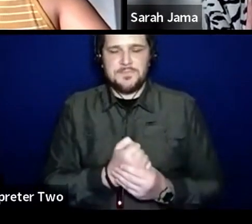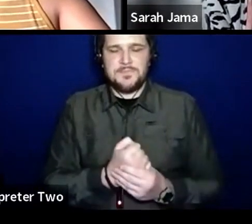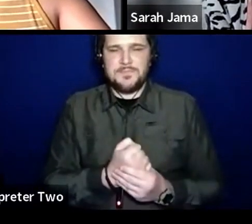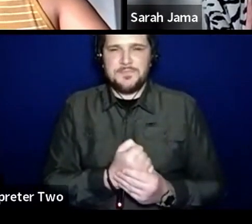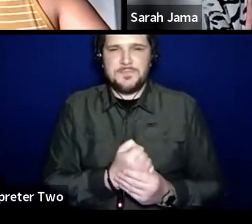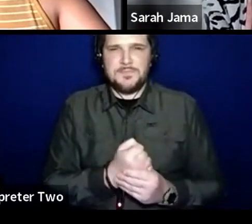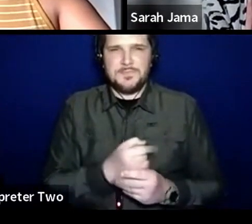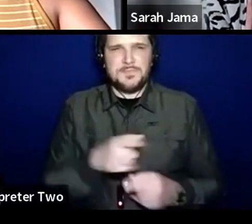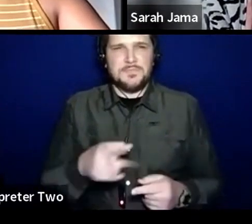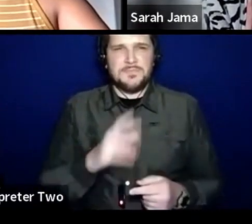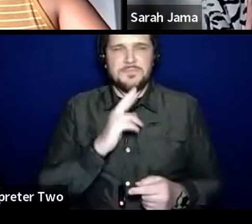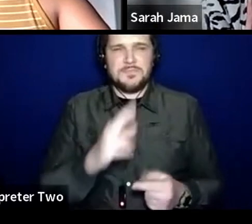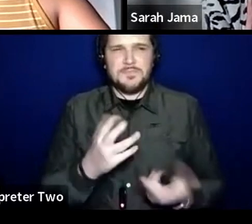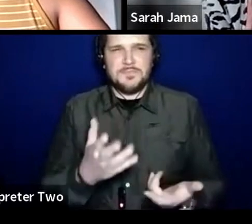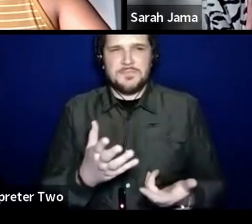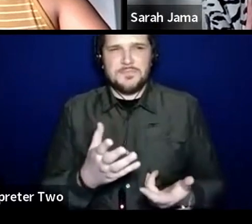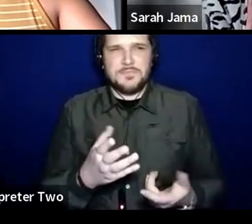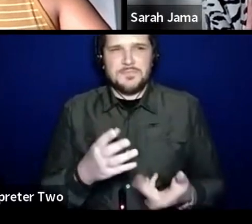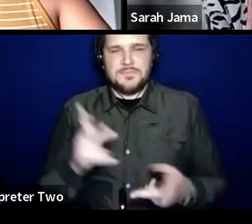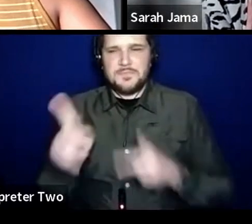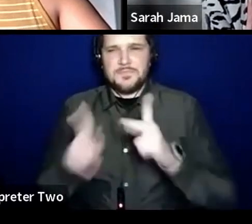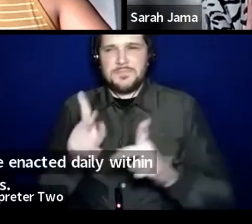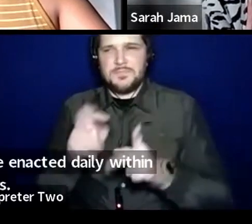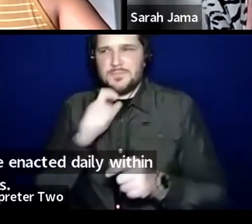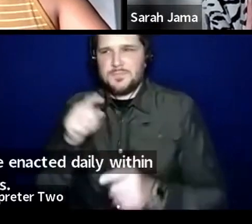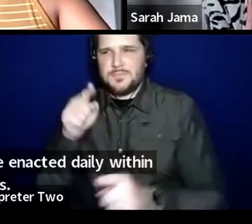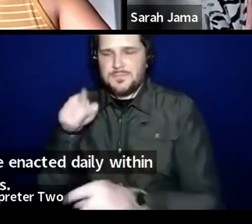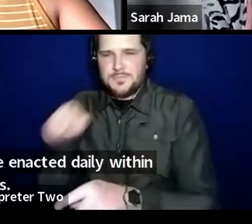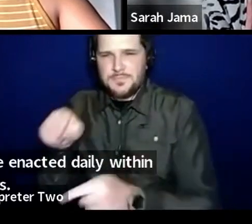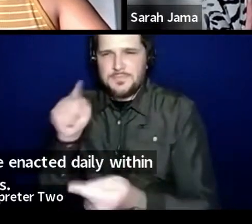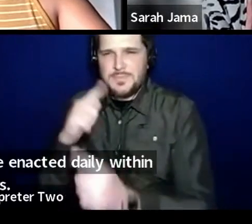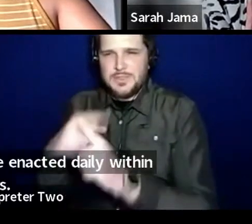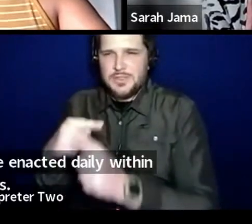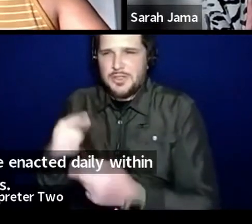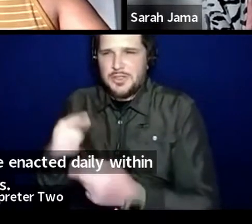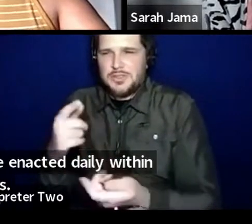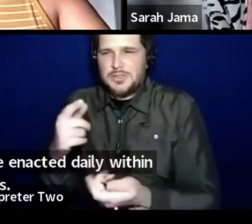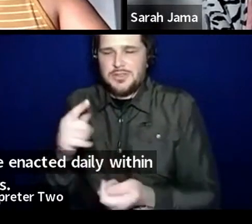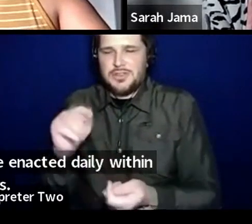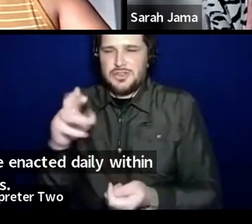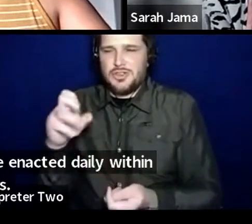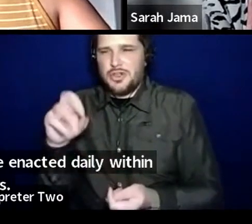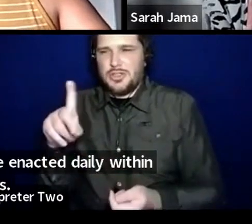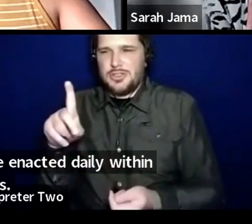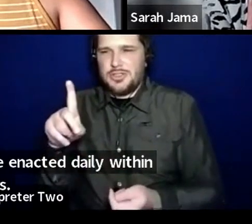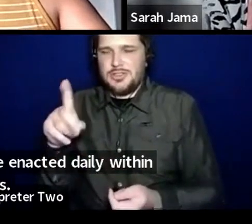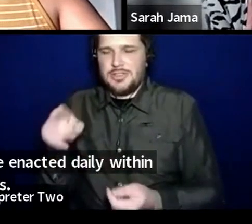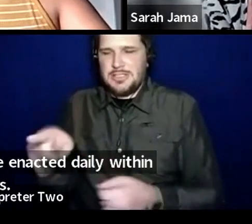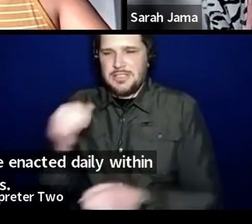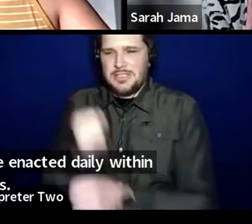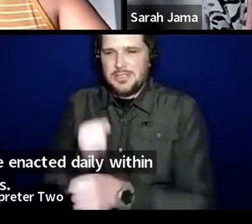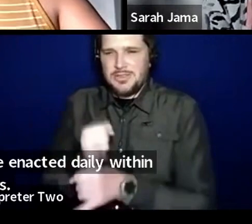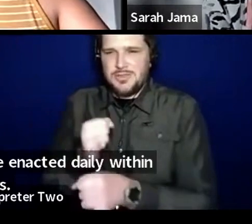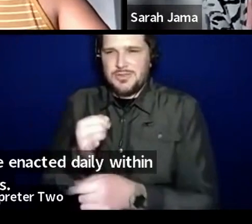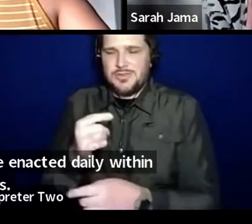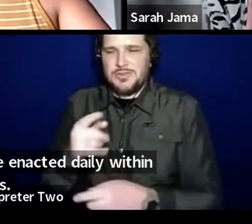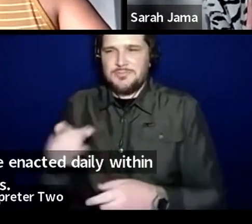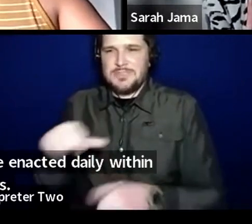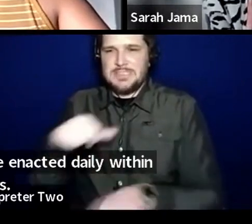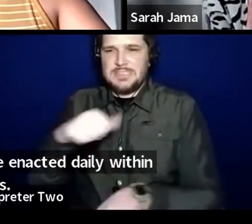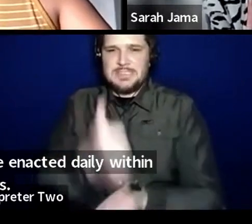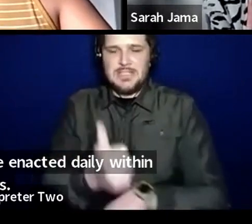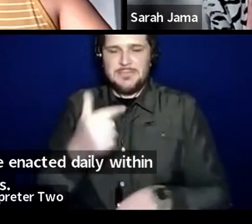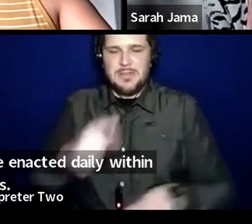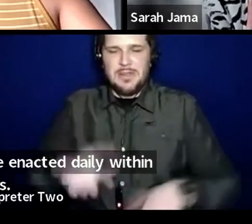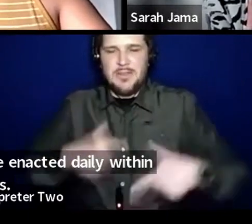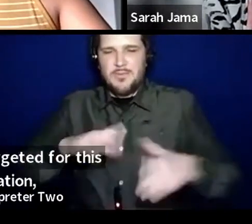there are like people are explicitly targeted for this institutionalization. They're set up to be living their entire lives